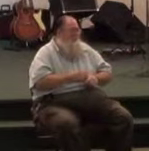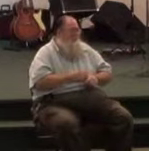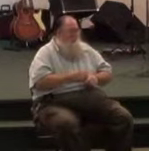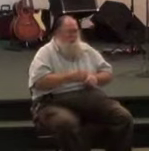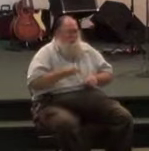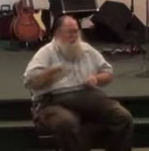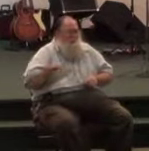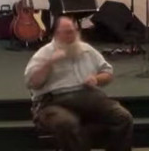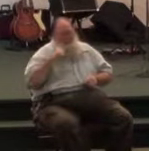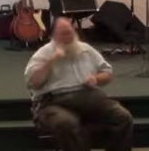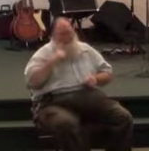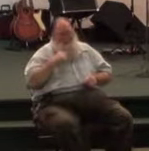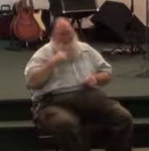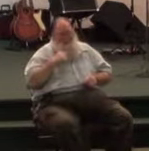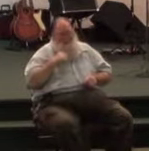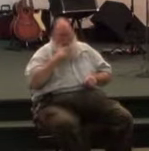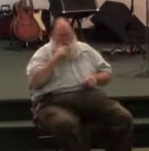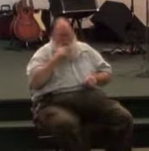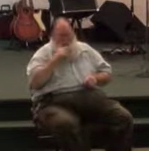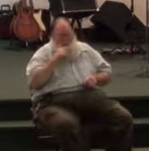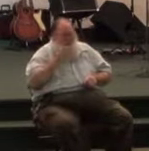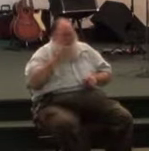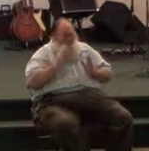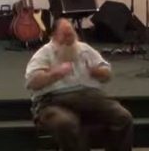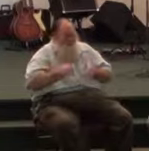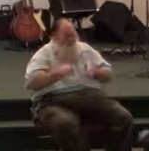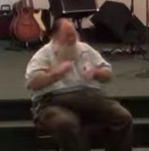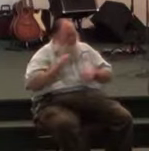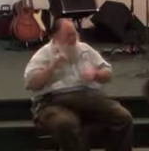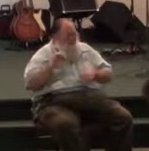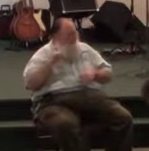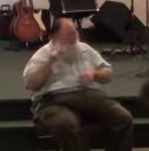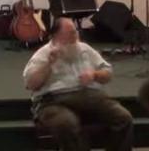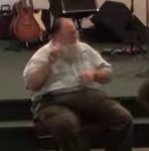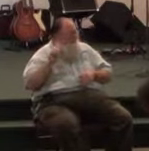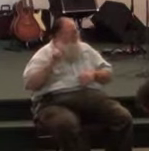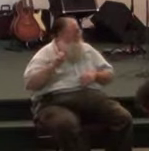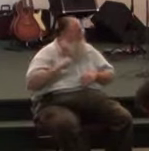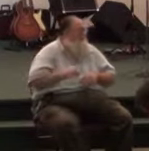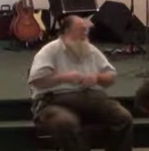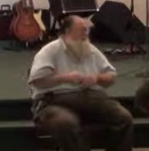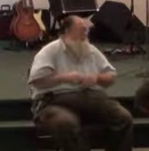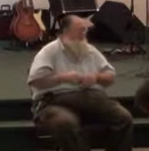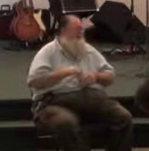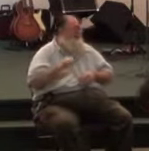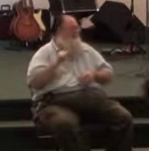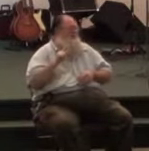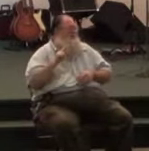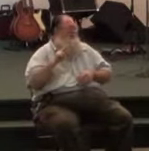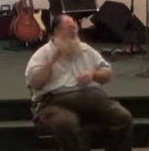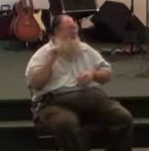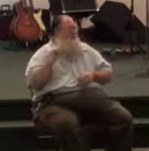guy said, "Who's pastor over there?" He said, "Mike Allball." And they said, "Not the Mike Allball I know."